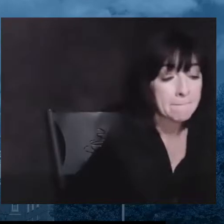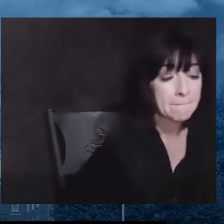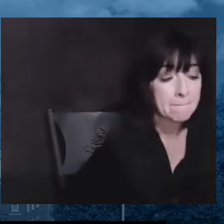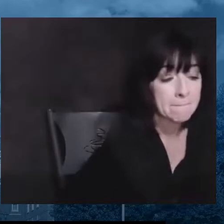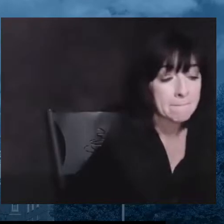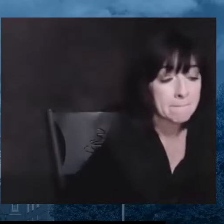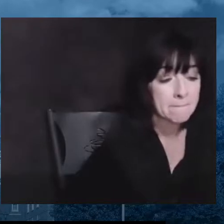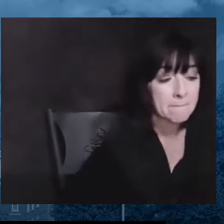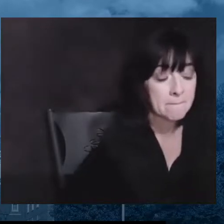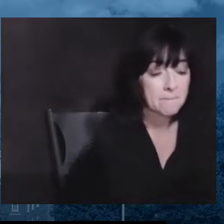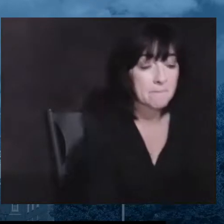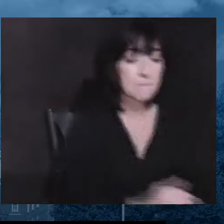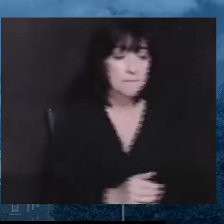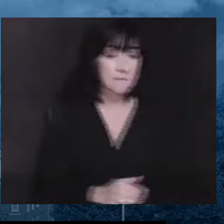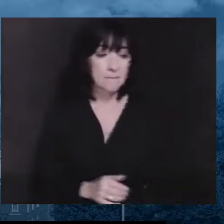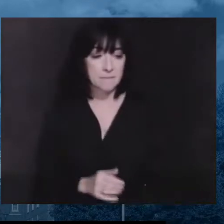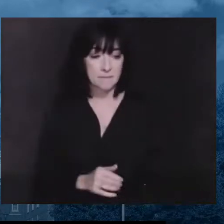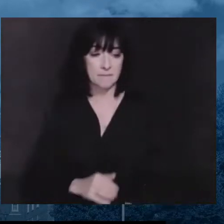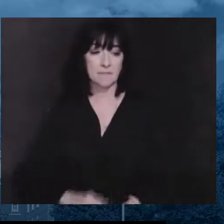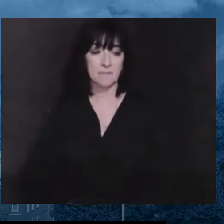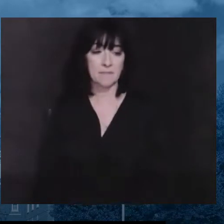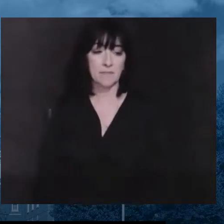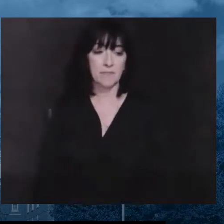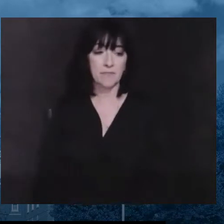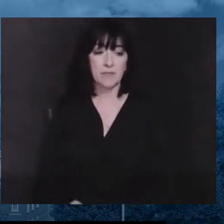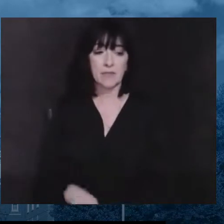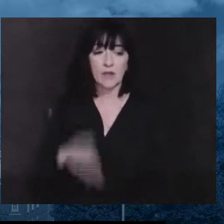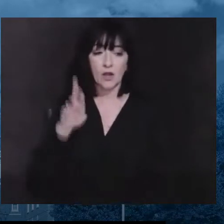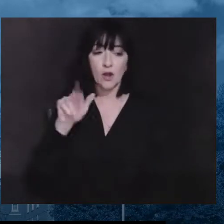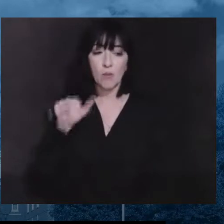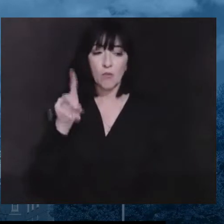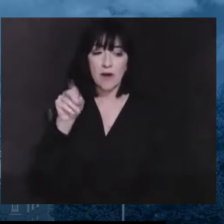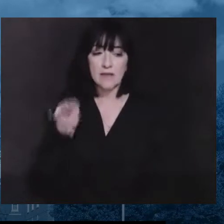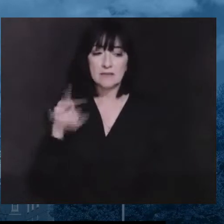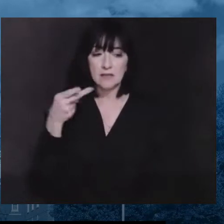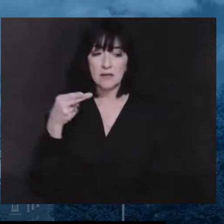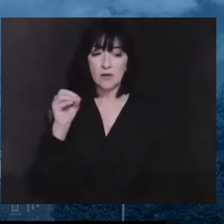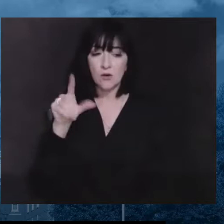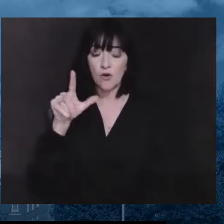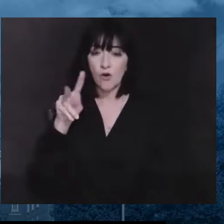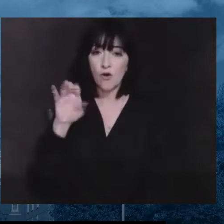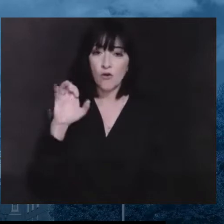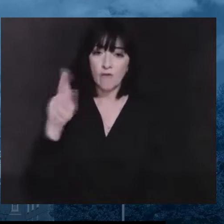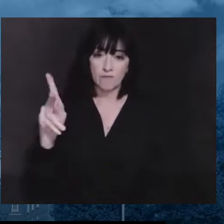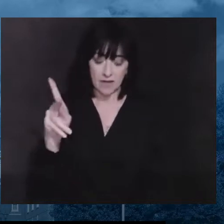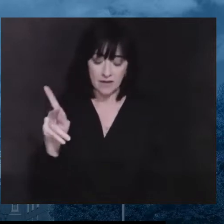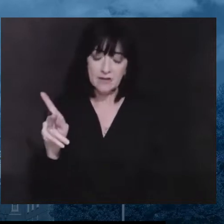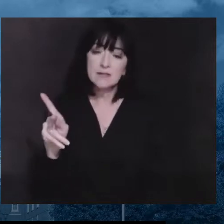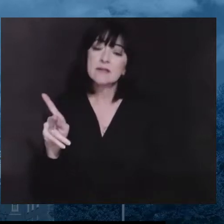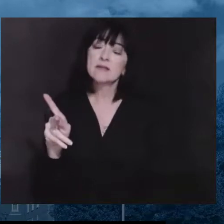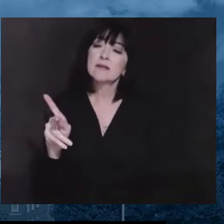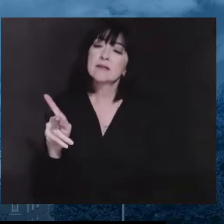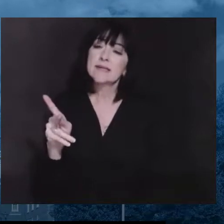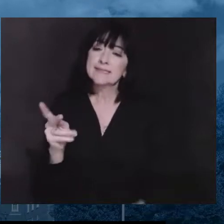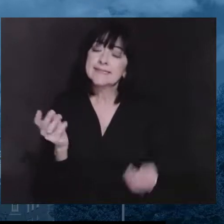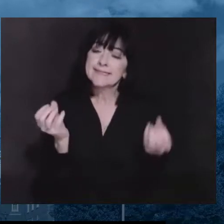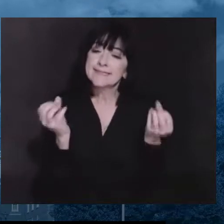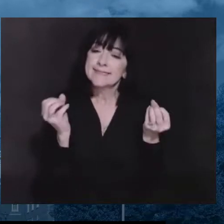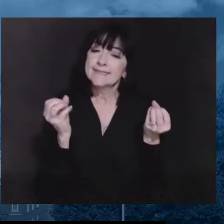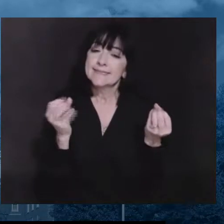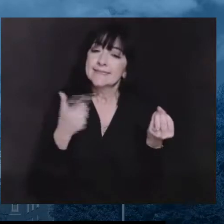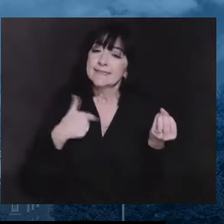Hello. A lot of the messaging before Thanksgiving was around avoiding big gatherings with your family